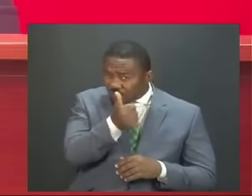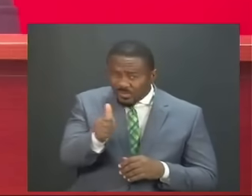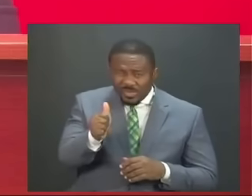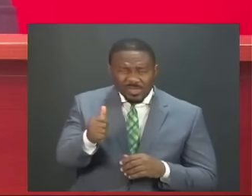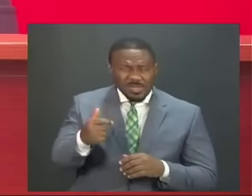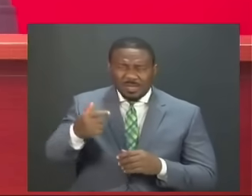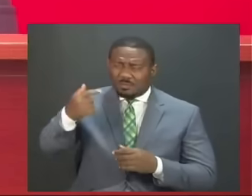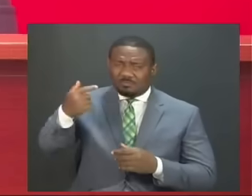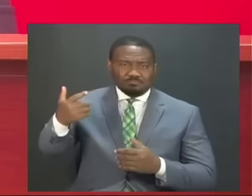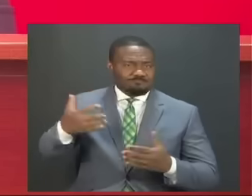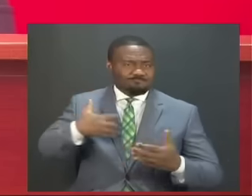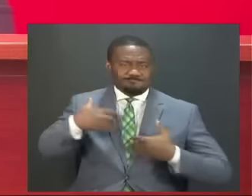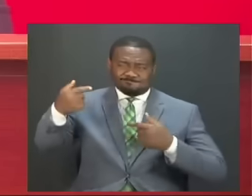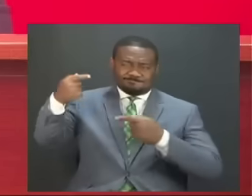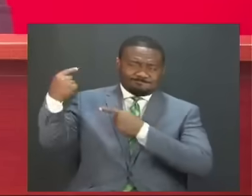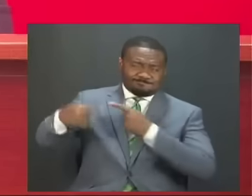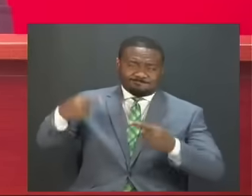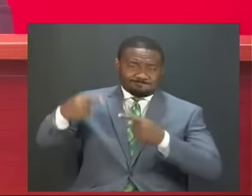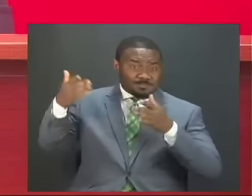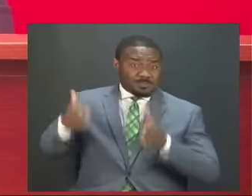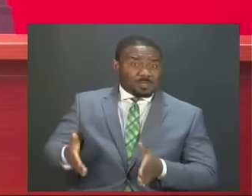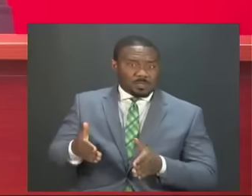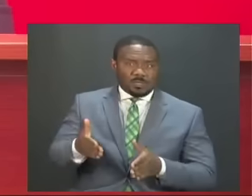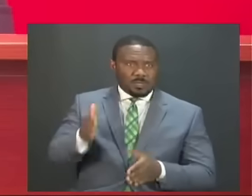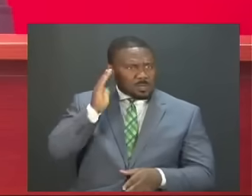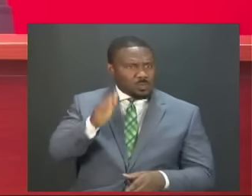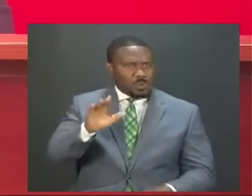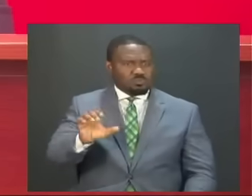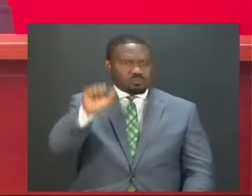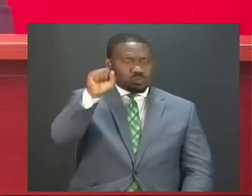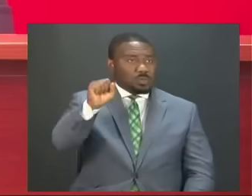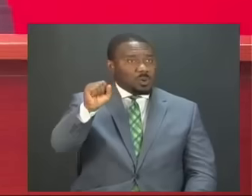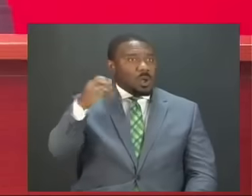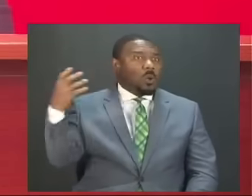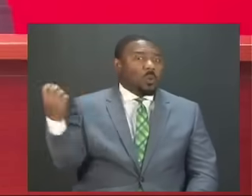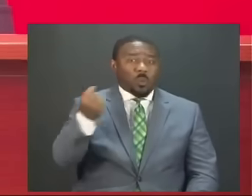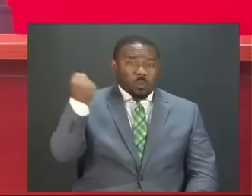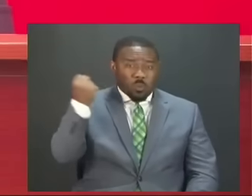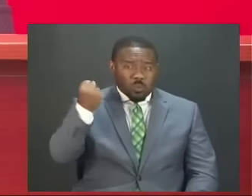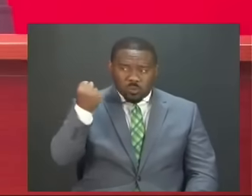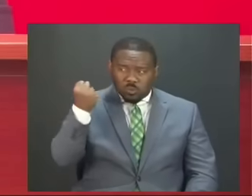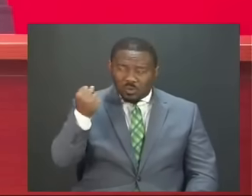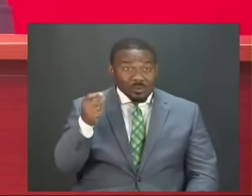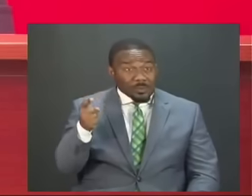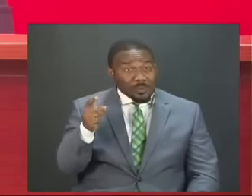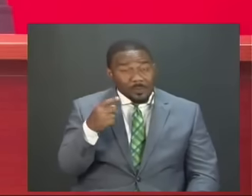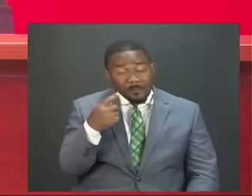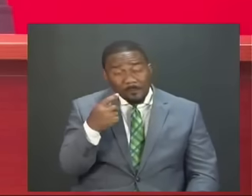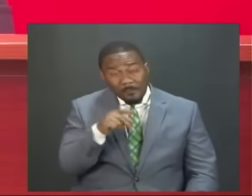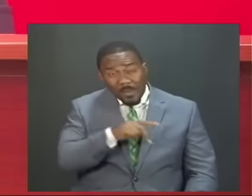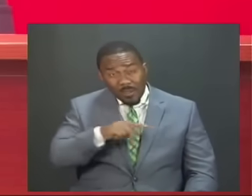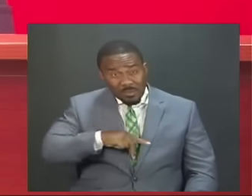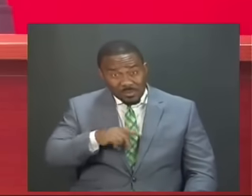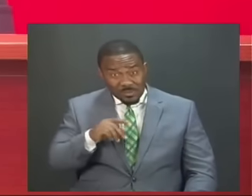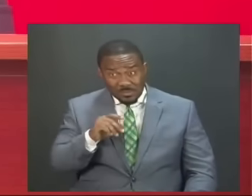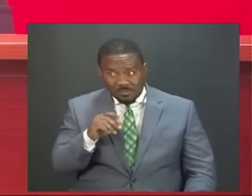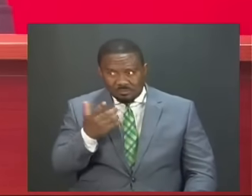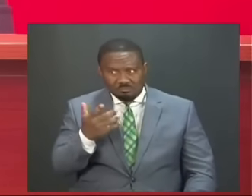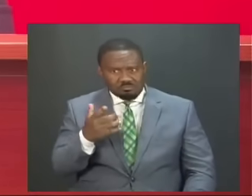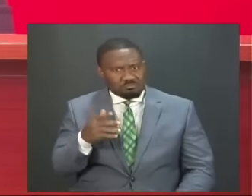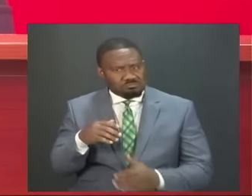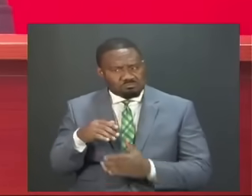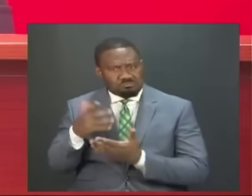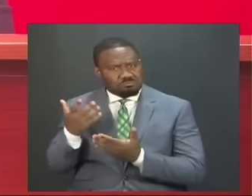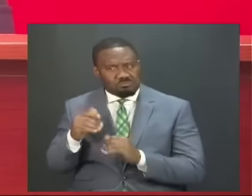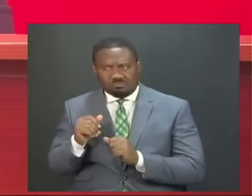litigant could hold Parliament hostage, that is, file a case and